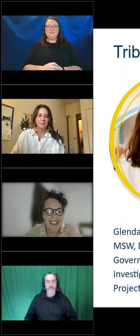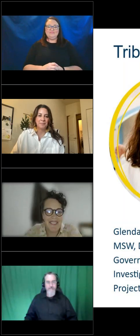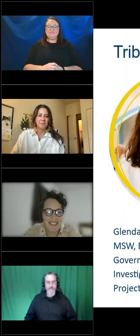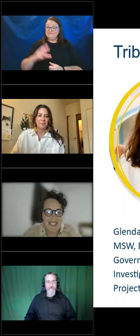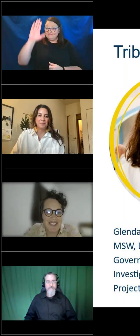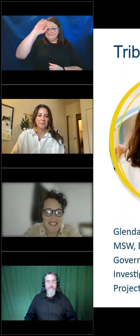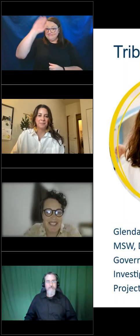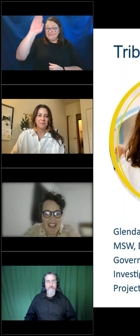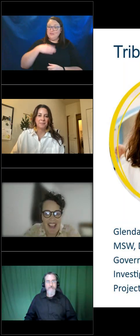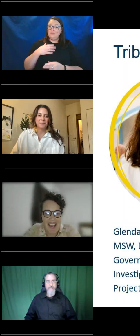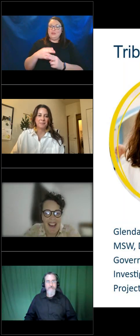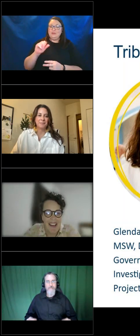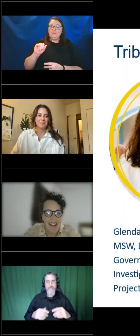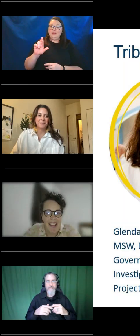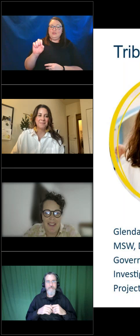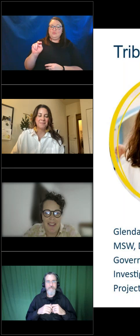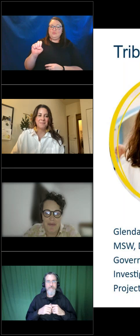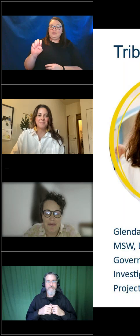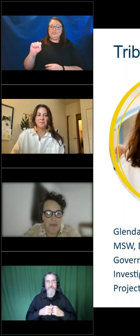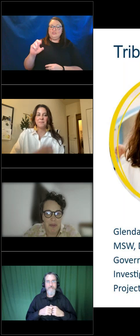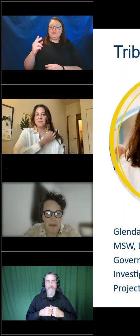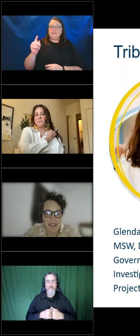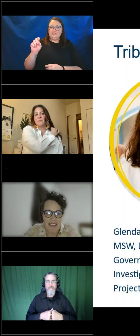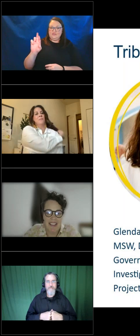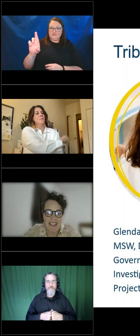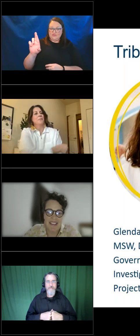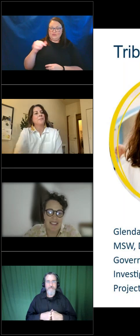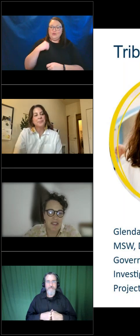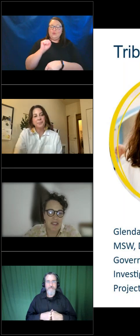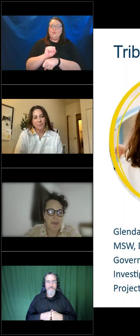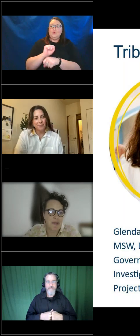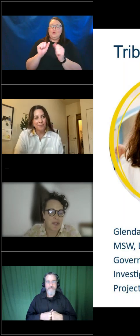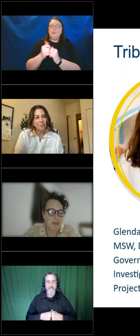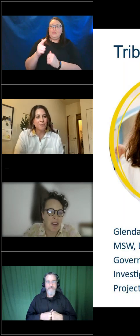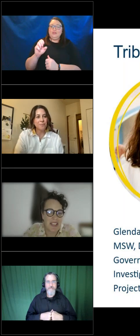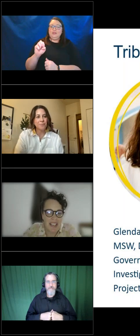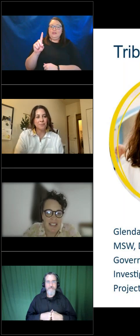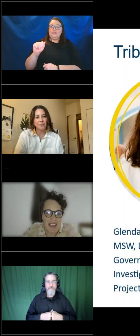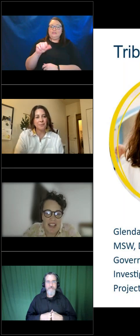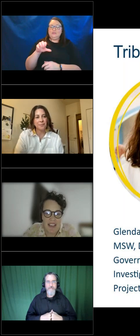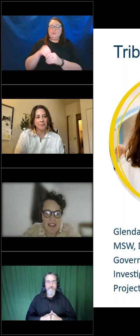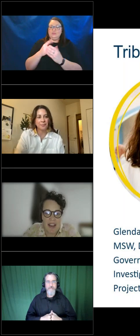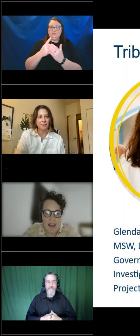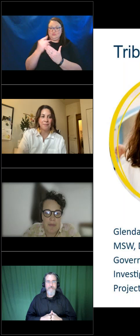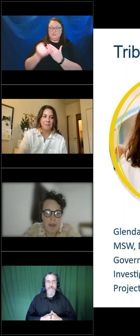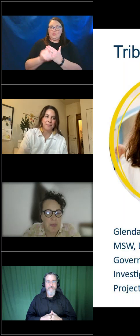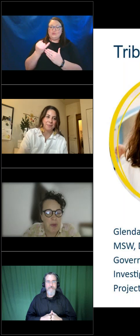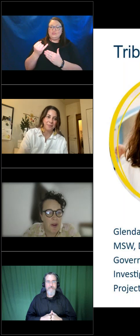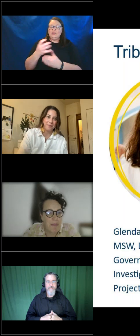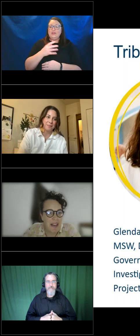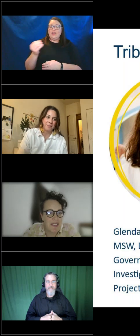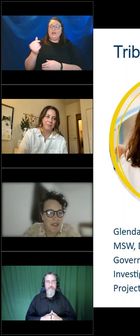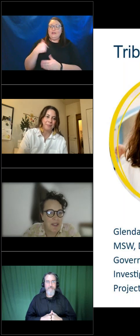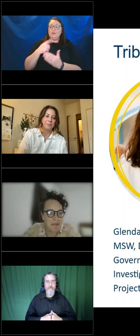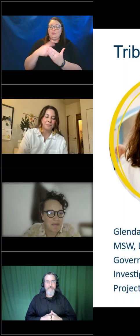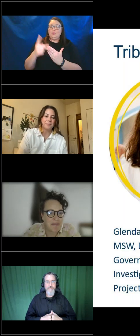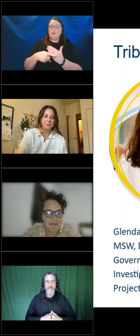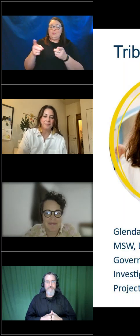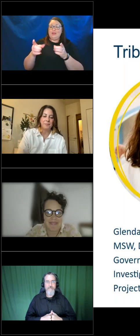Hi, Irene Shaver. I work with Glenda on this Tribal Stewards project and am the program